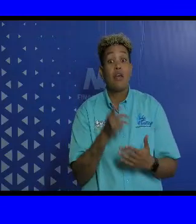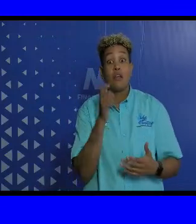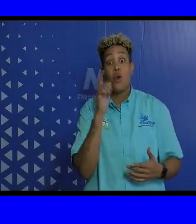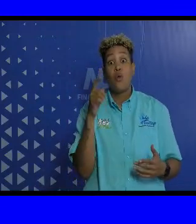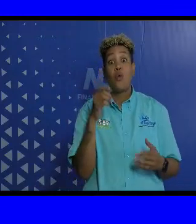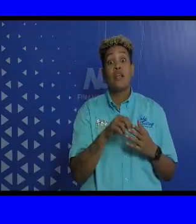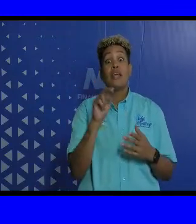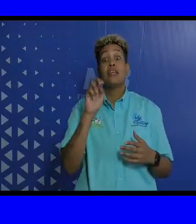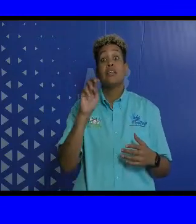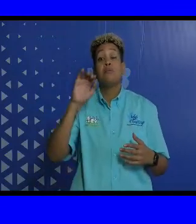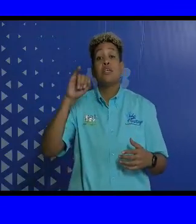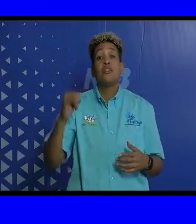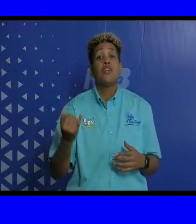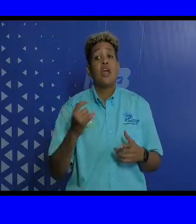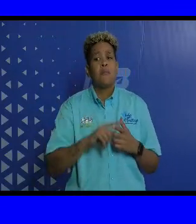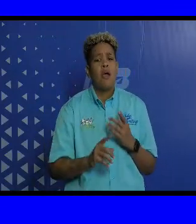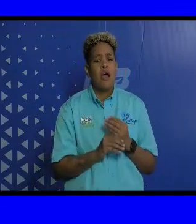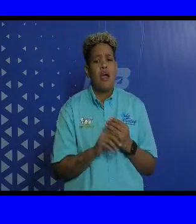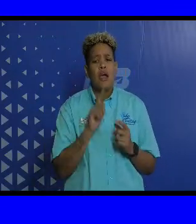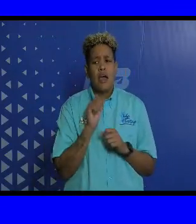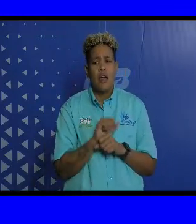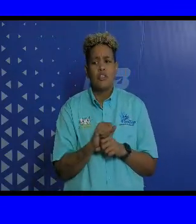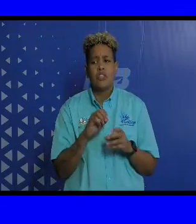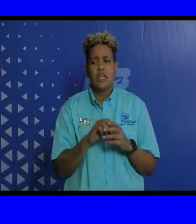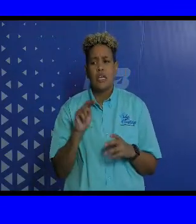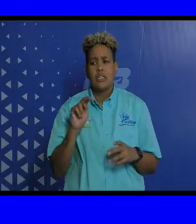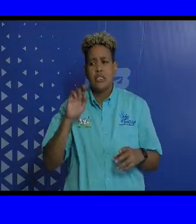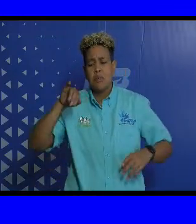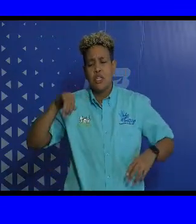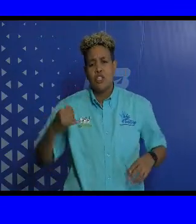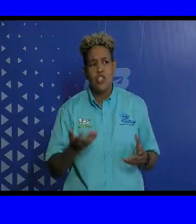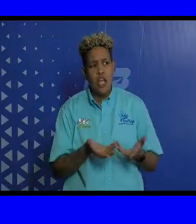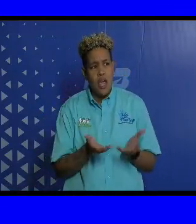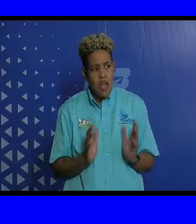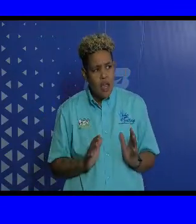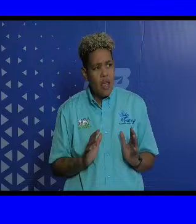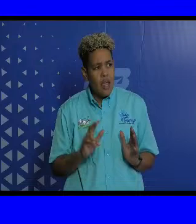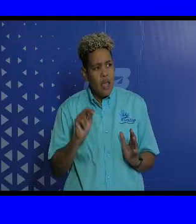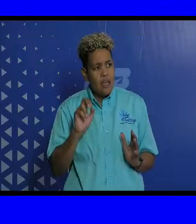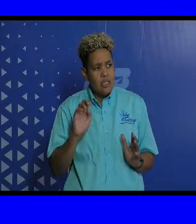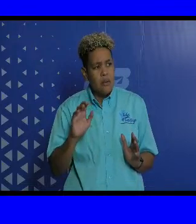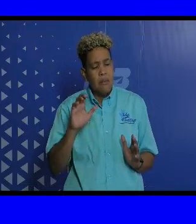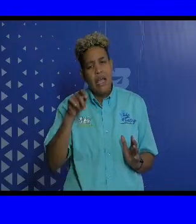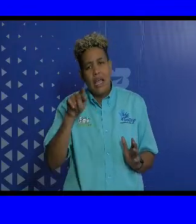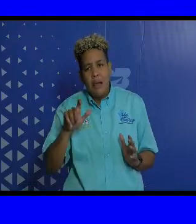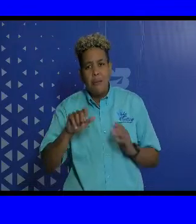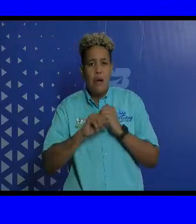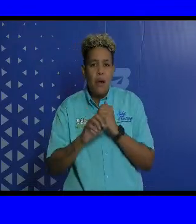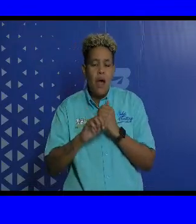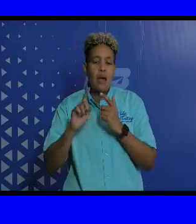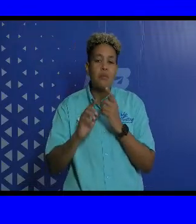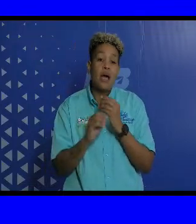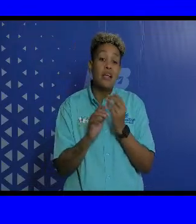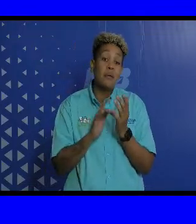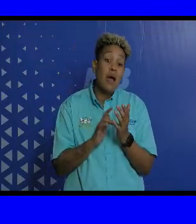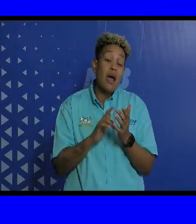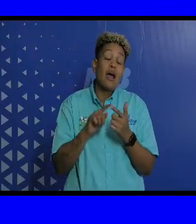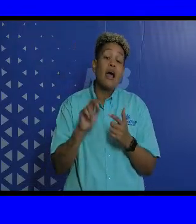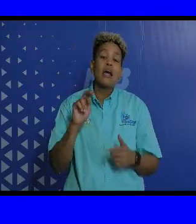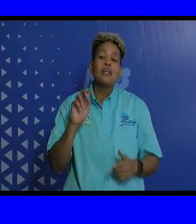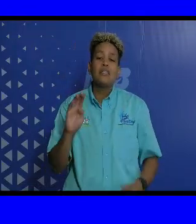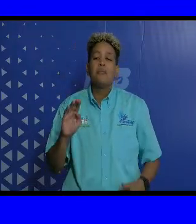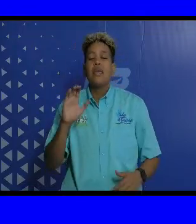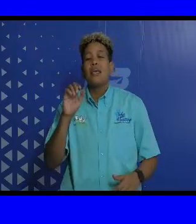within NCBJ, but actually within NCBJ, NCB Capital Markets, so NCB the bank, NCB